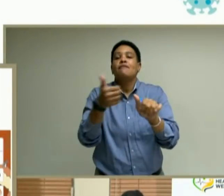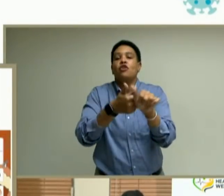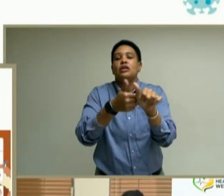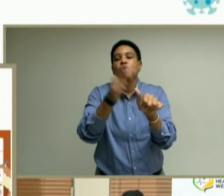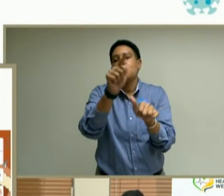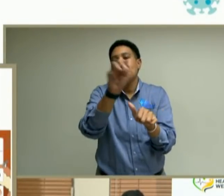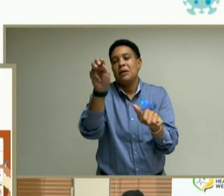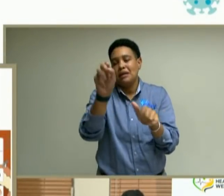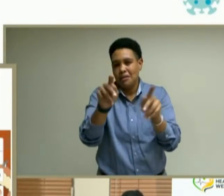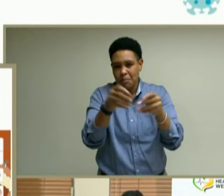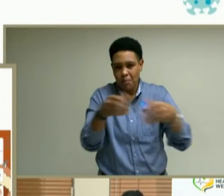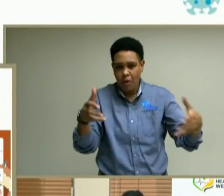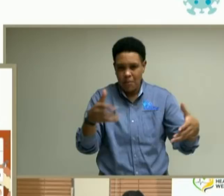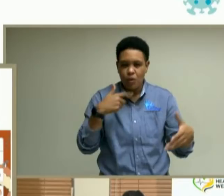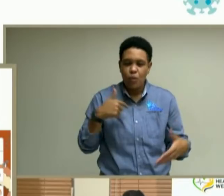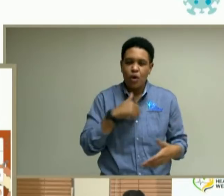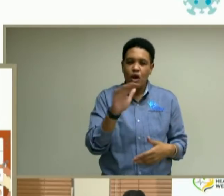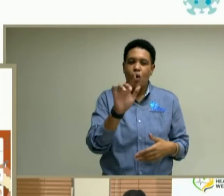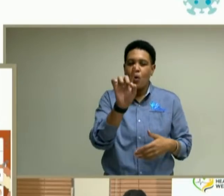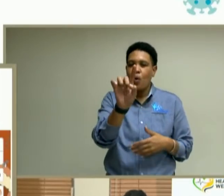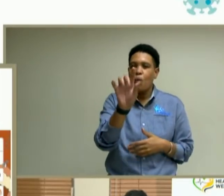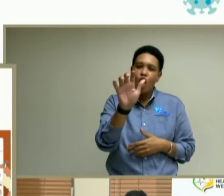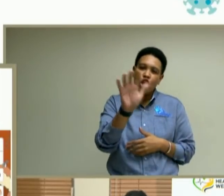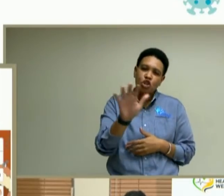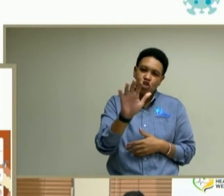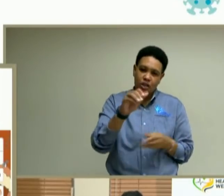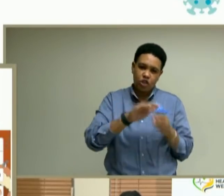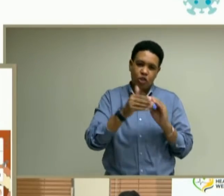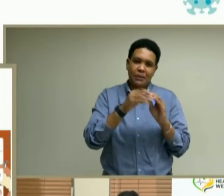population. We rank about 100